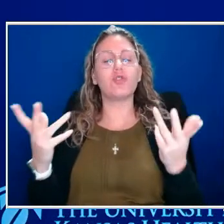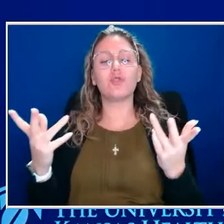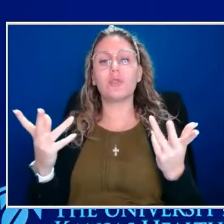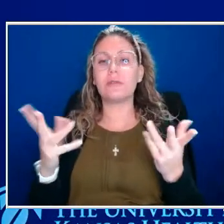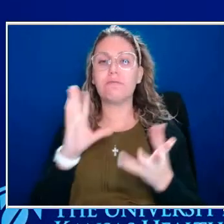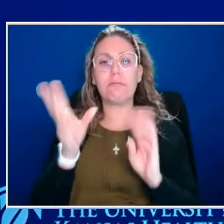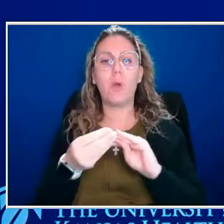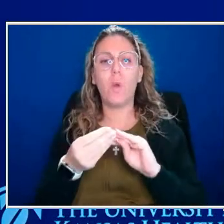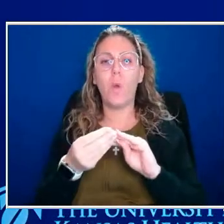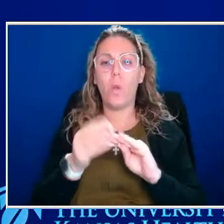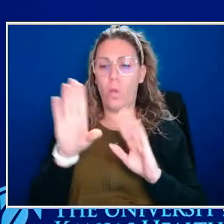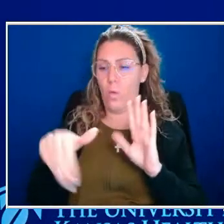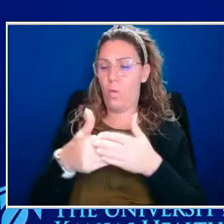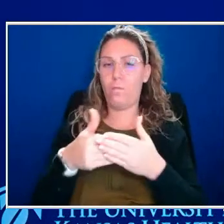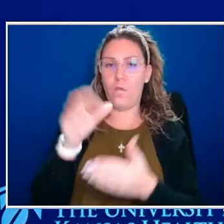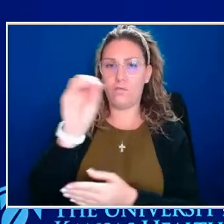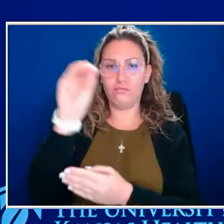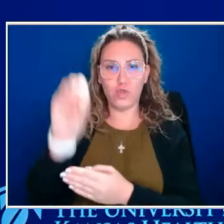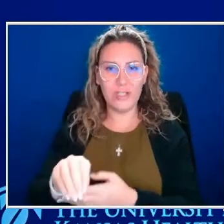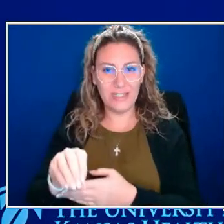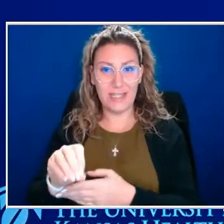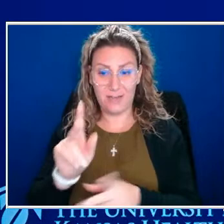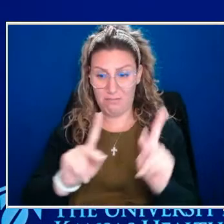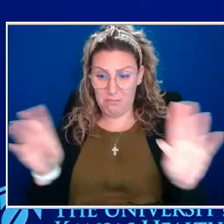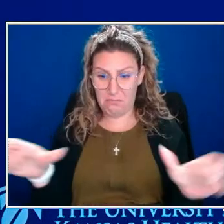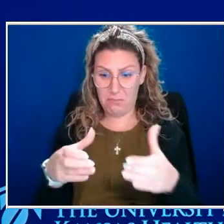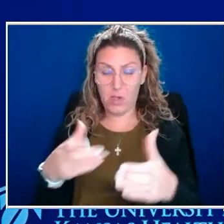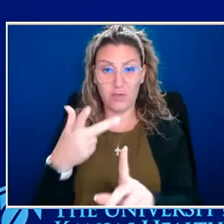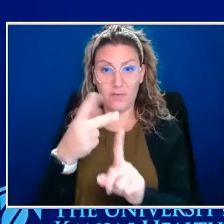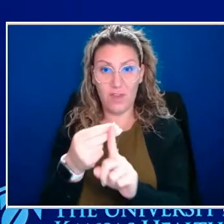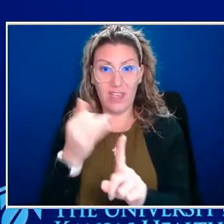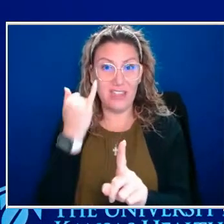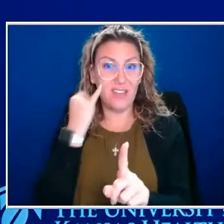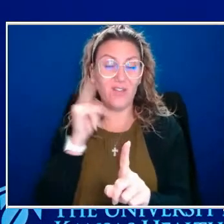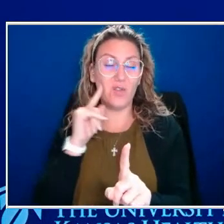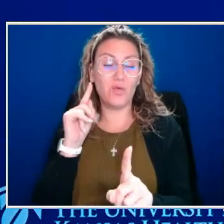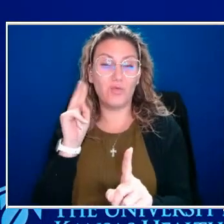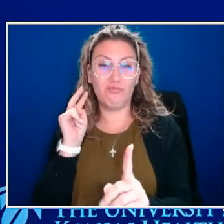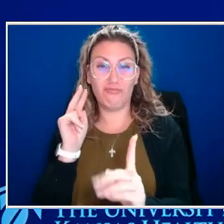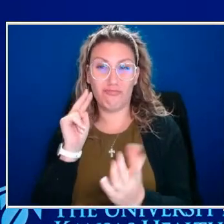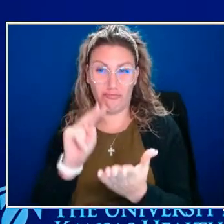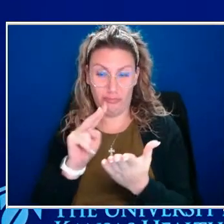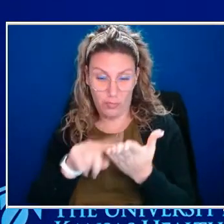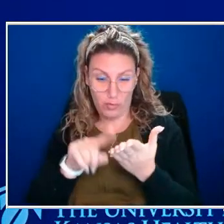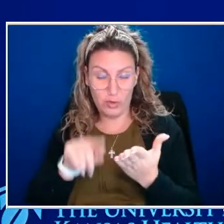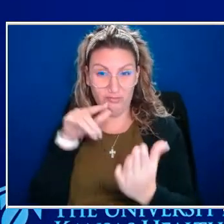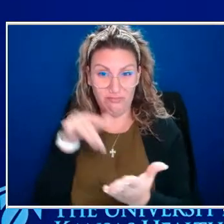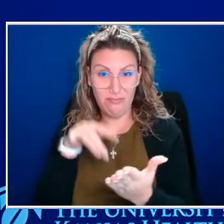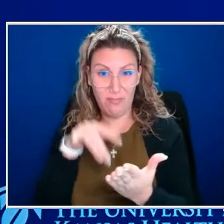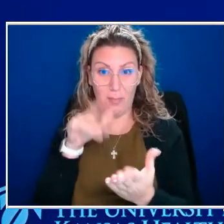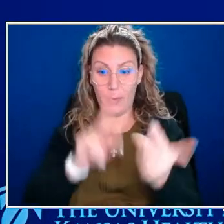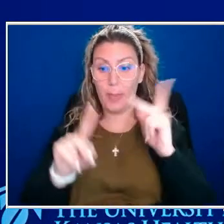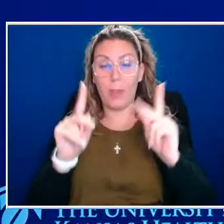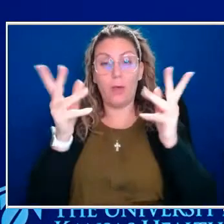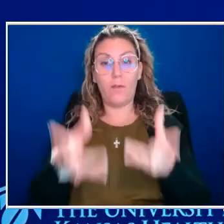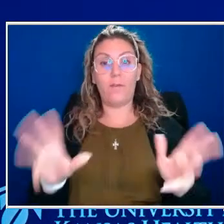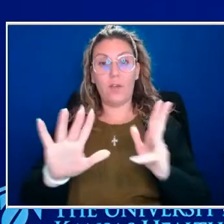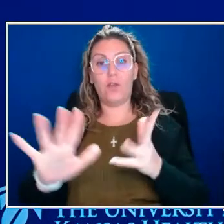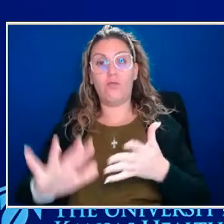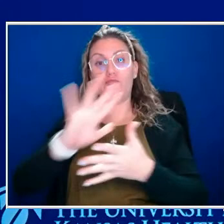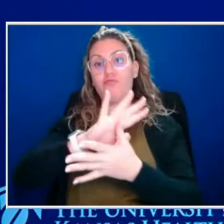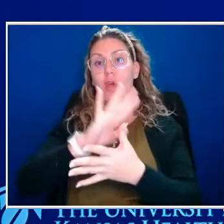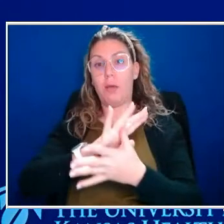of the population that has been vaccinated. And if you look at this study, what it looked at was people who completed their primary series, so